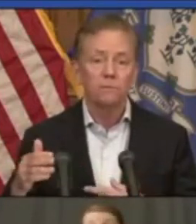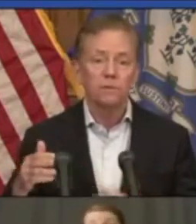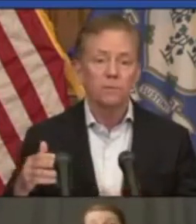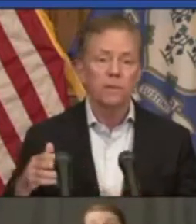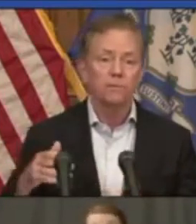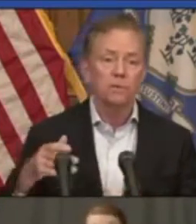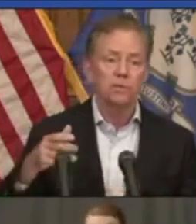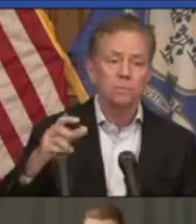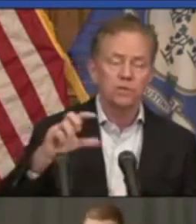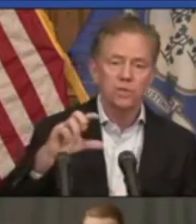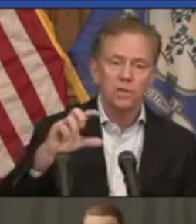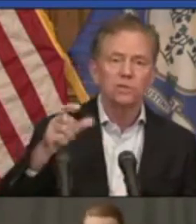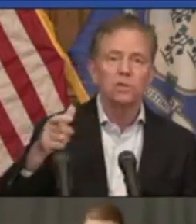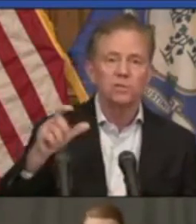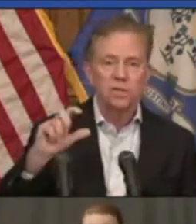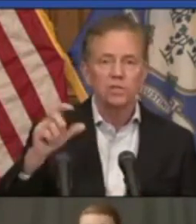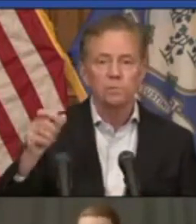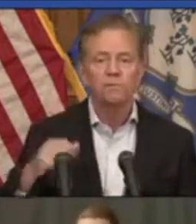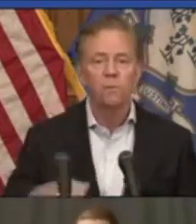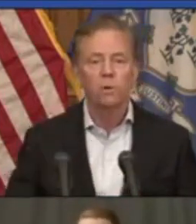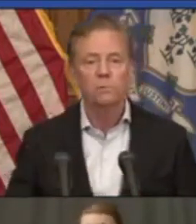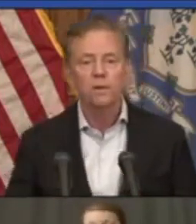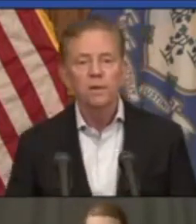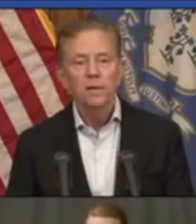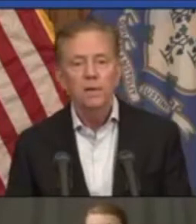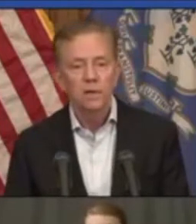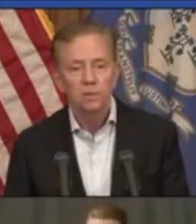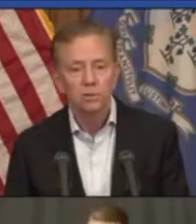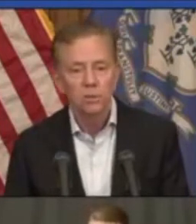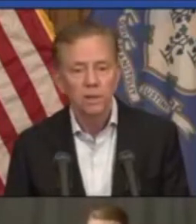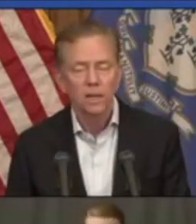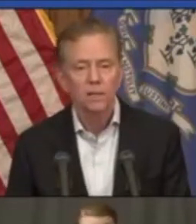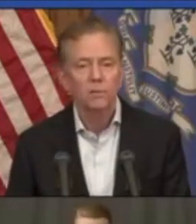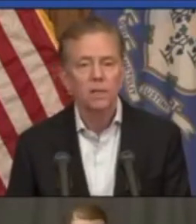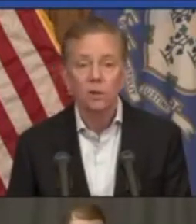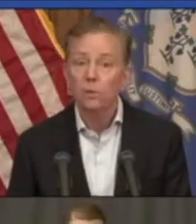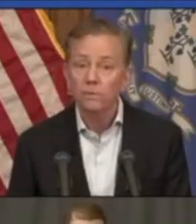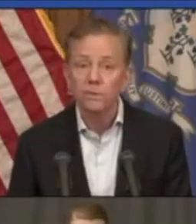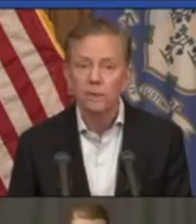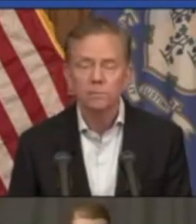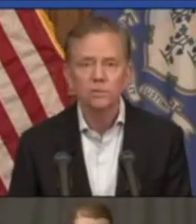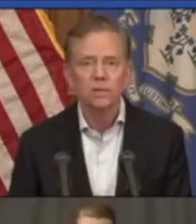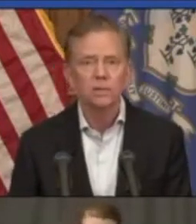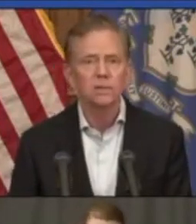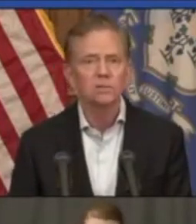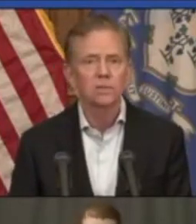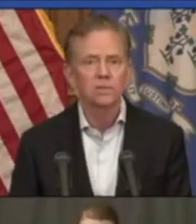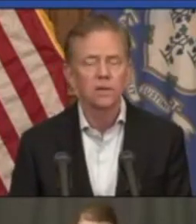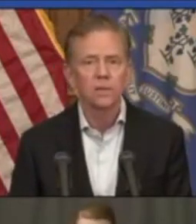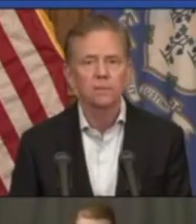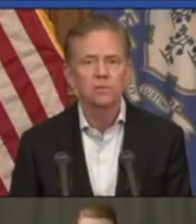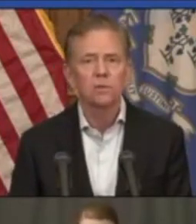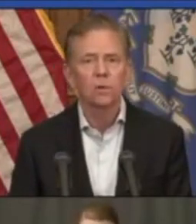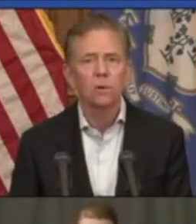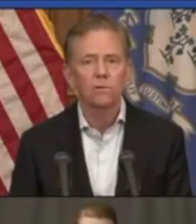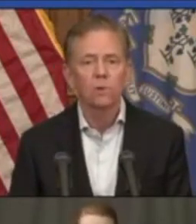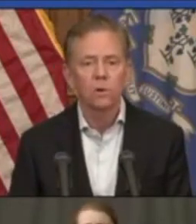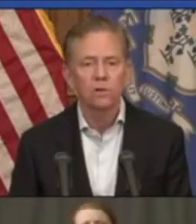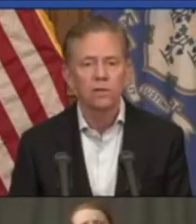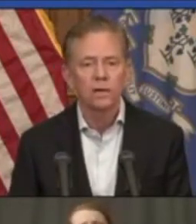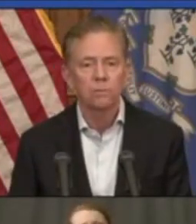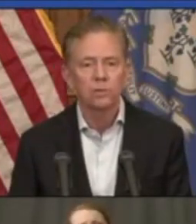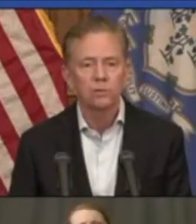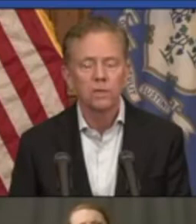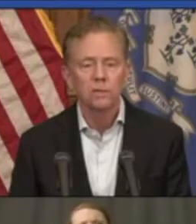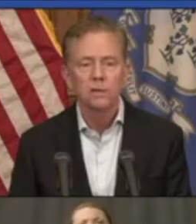It's meaningful as a percentage of the tests performed, and it looks to me like they're a little over 10% this time, but still overall a